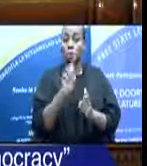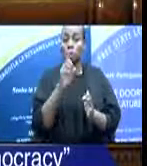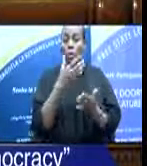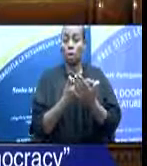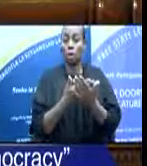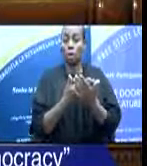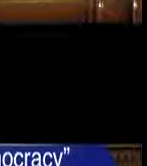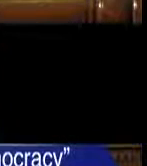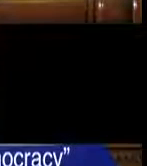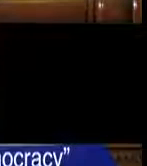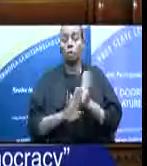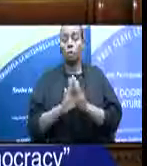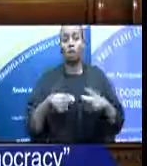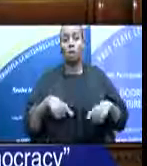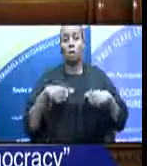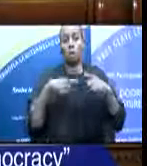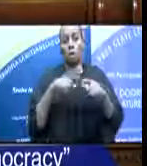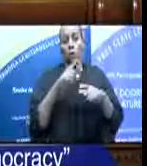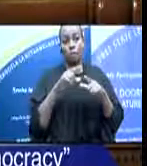improve the lives of the people.